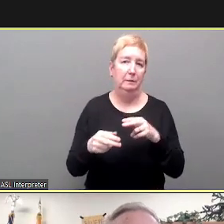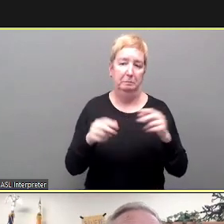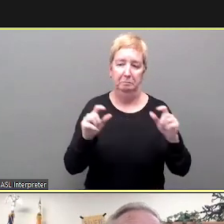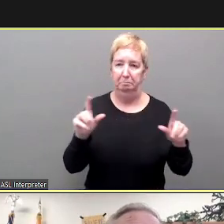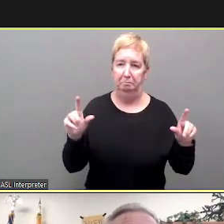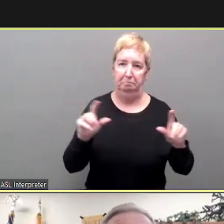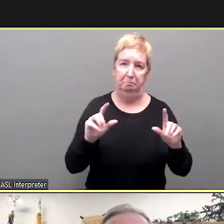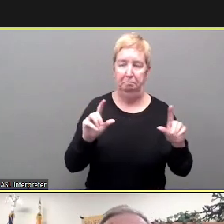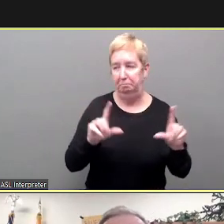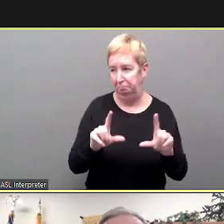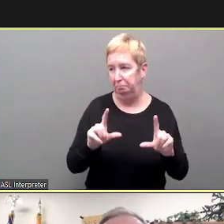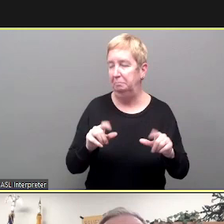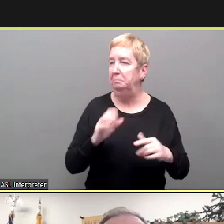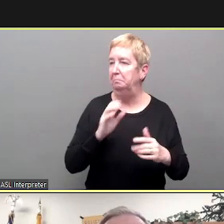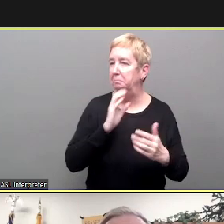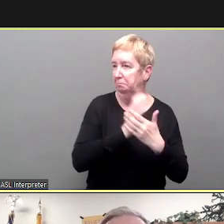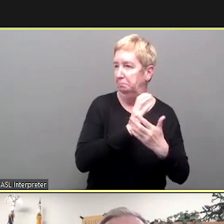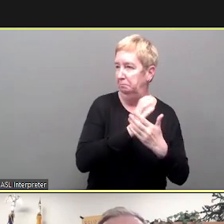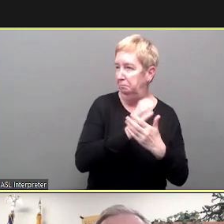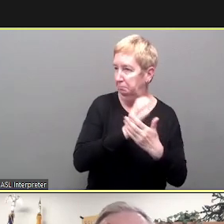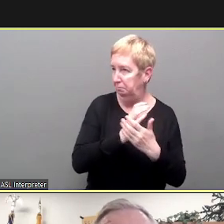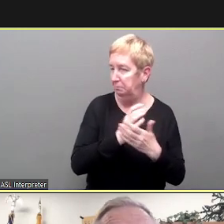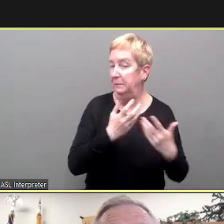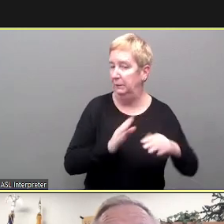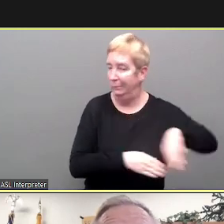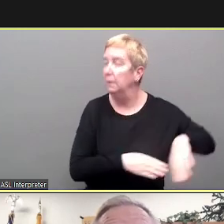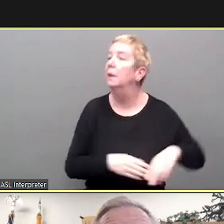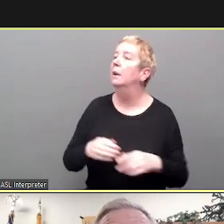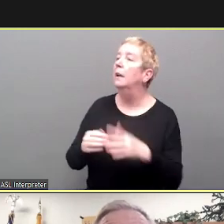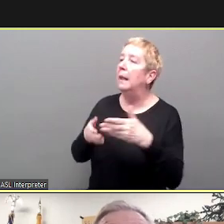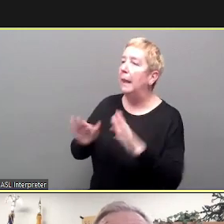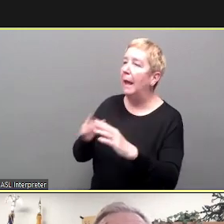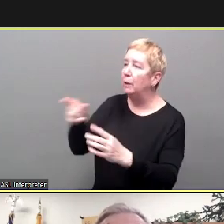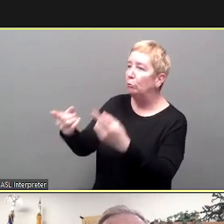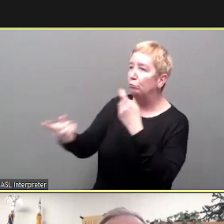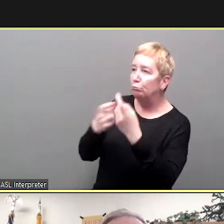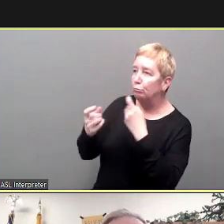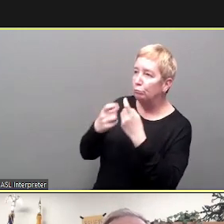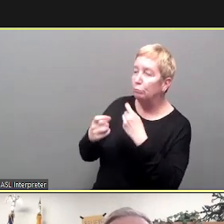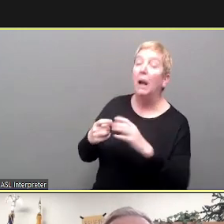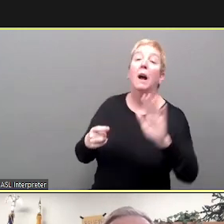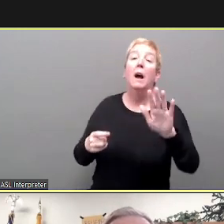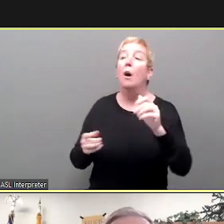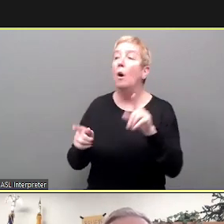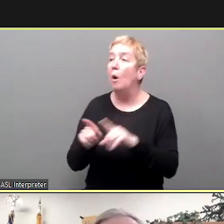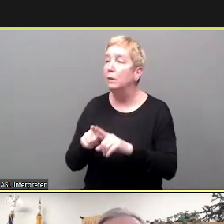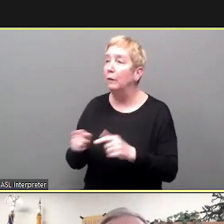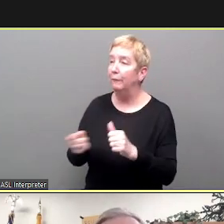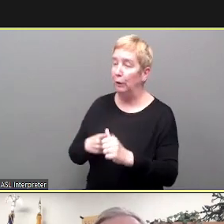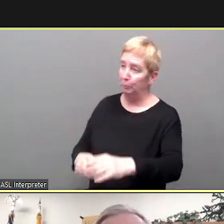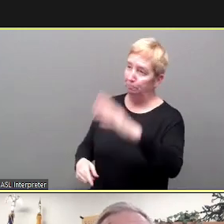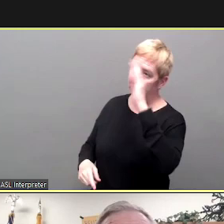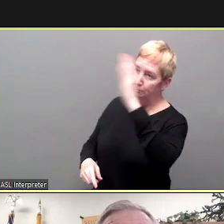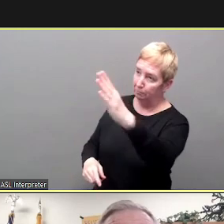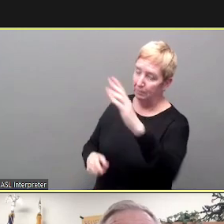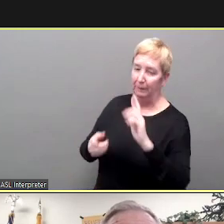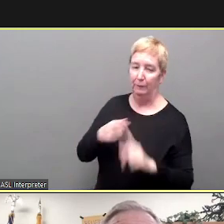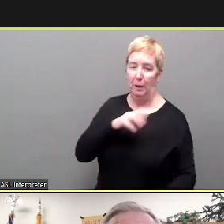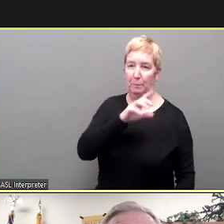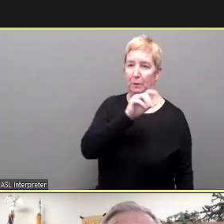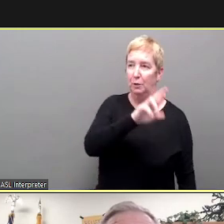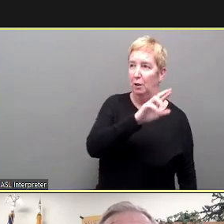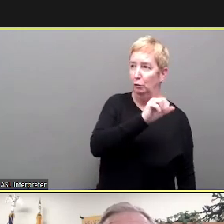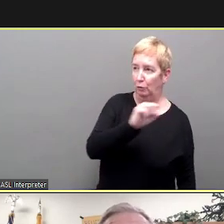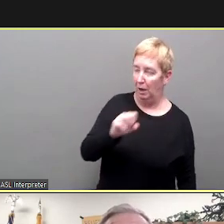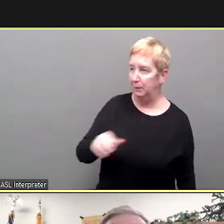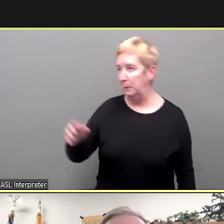you more room to ask questions. I bring greetings from Doctors Parahone and Ross, who are probably two of the hardest